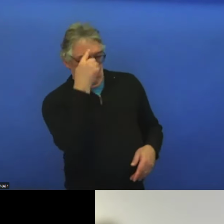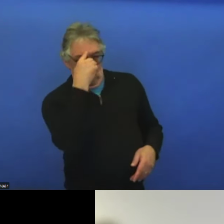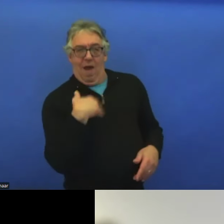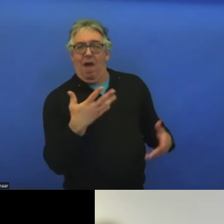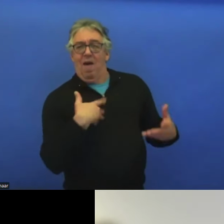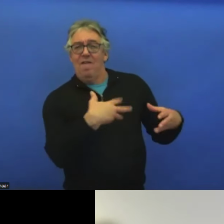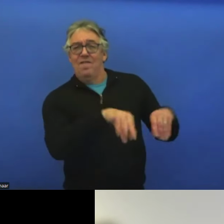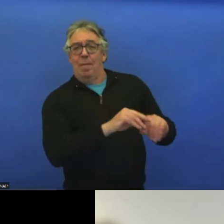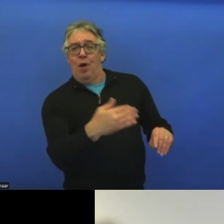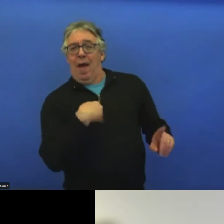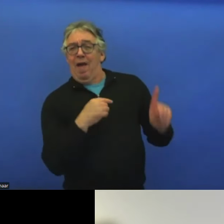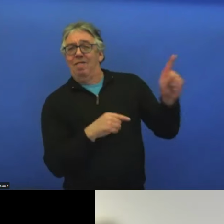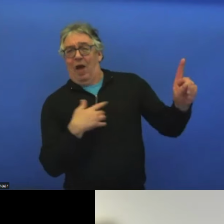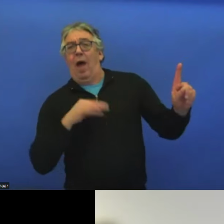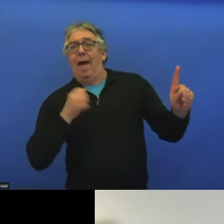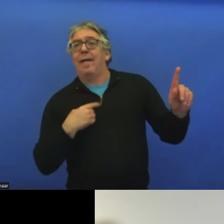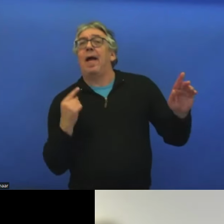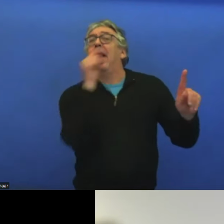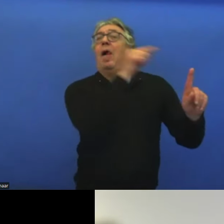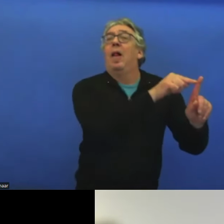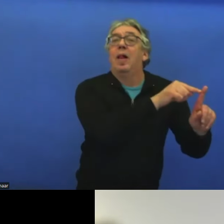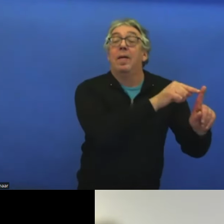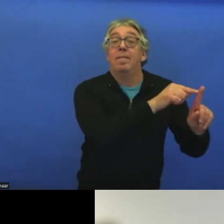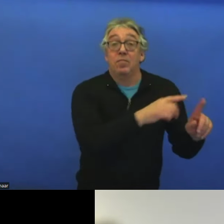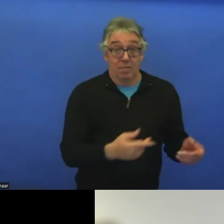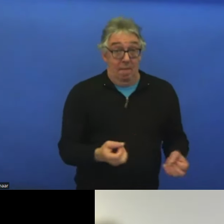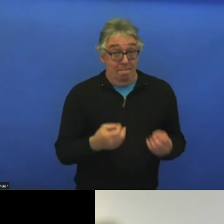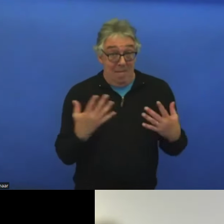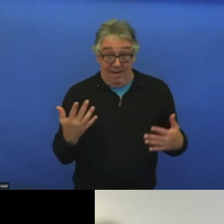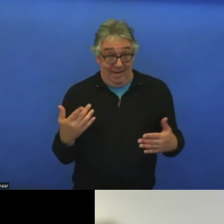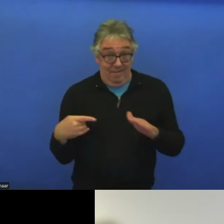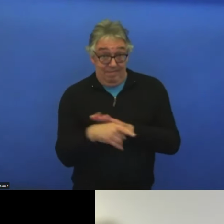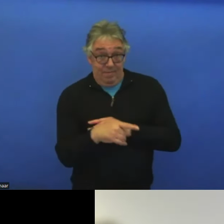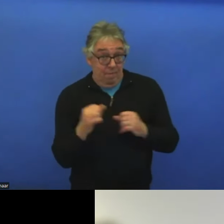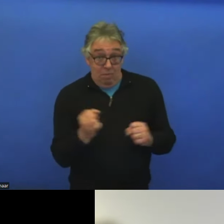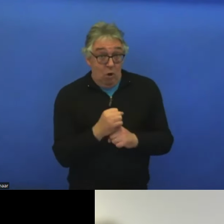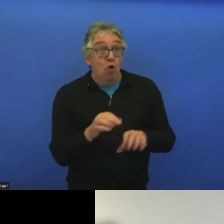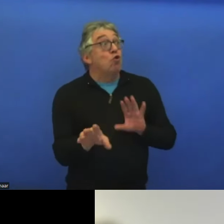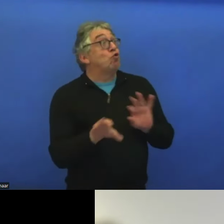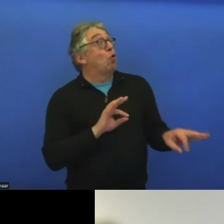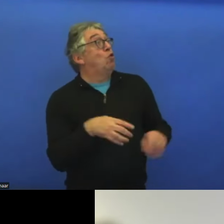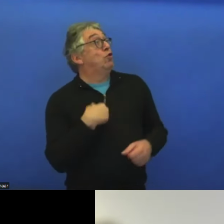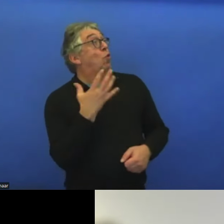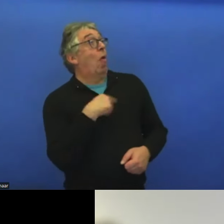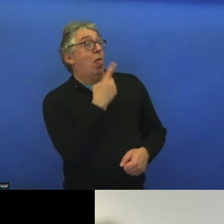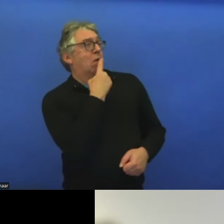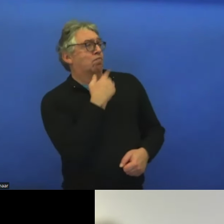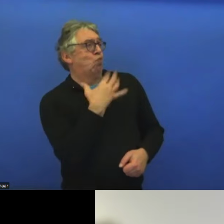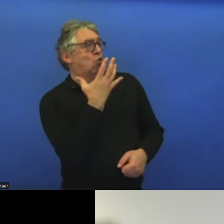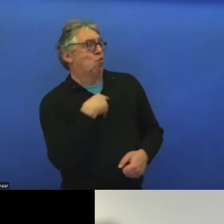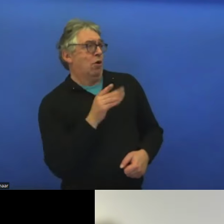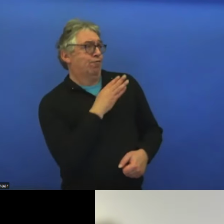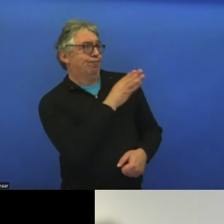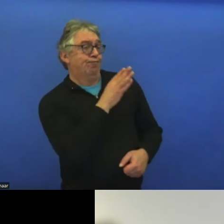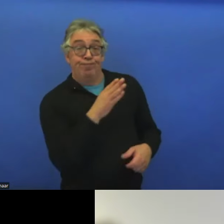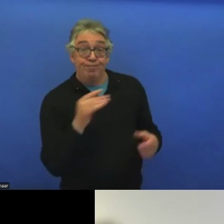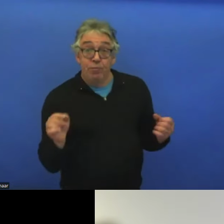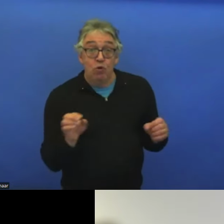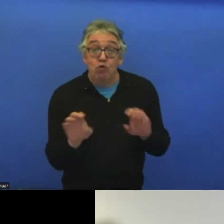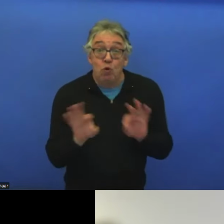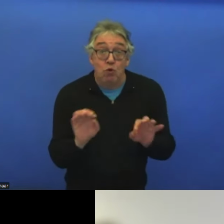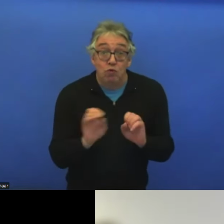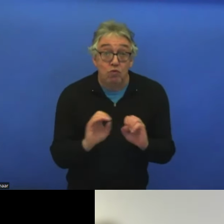that's not always the case, and sometimes they don't have the choice. And this is where the difficulties arise,